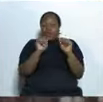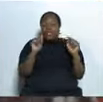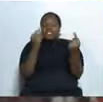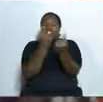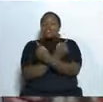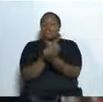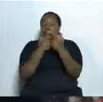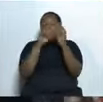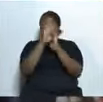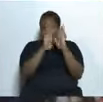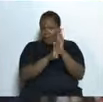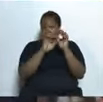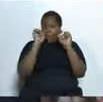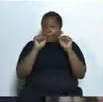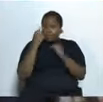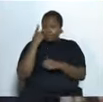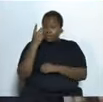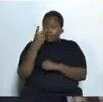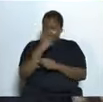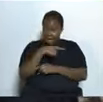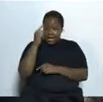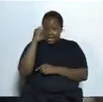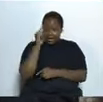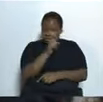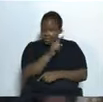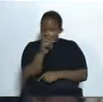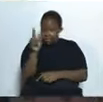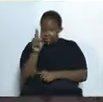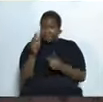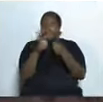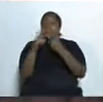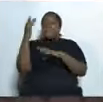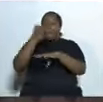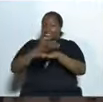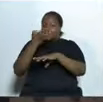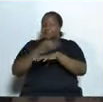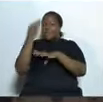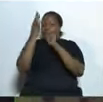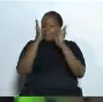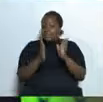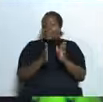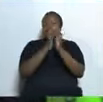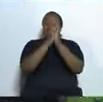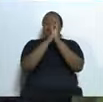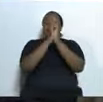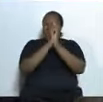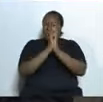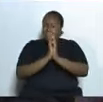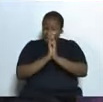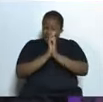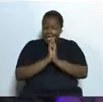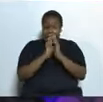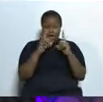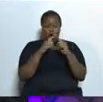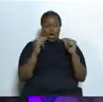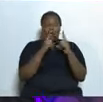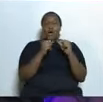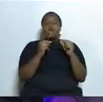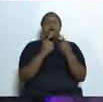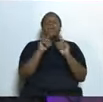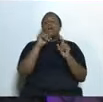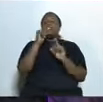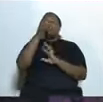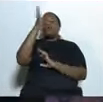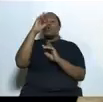may seem right to us. Cult leaders prey on their word rather than God's